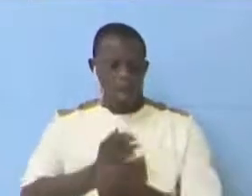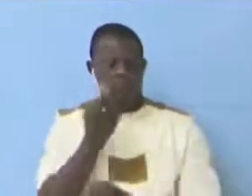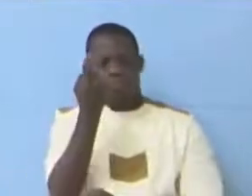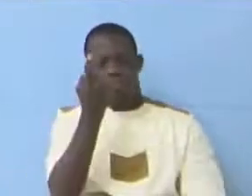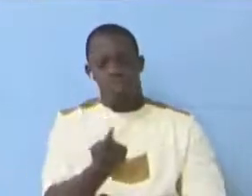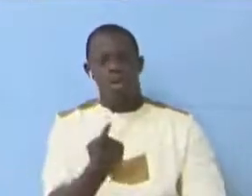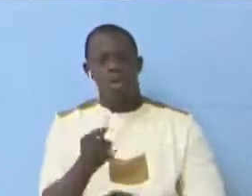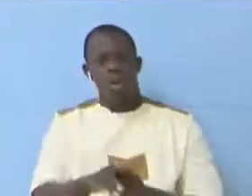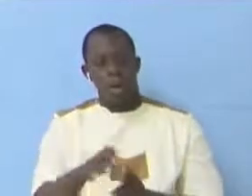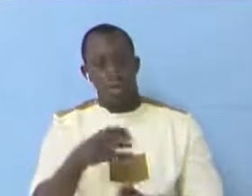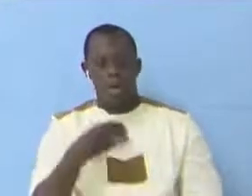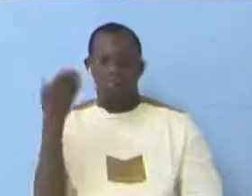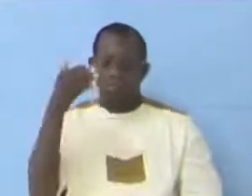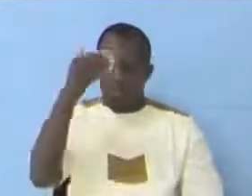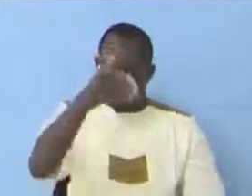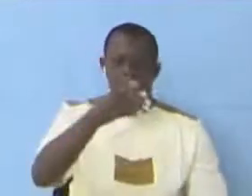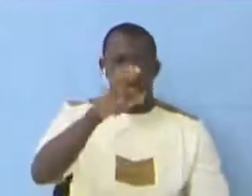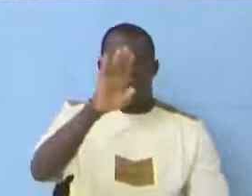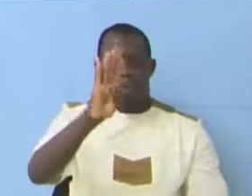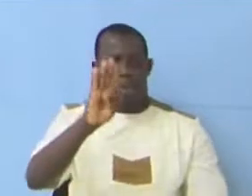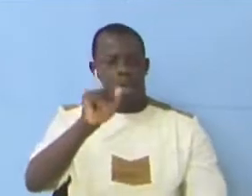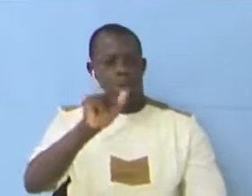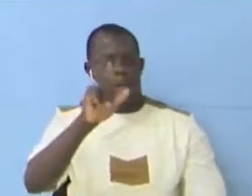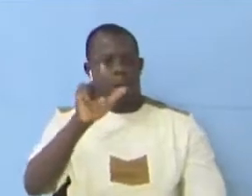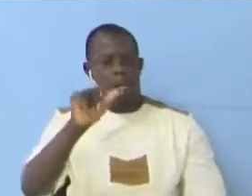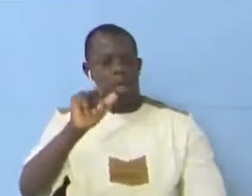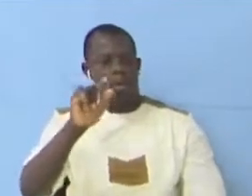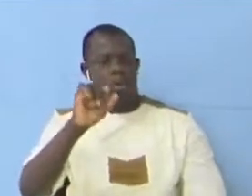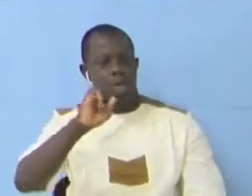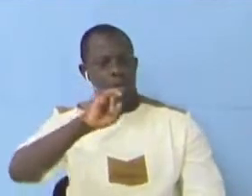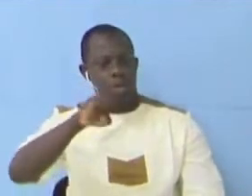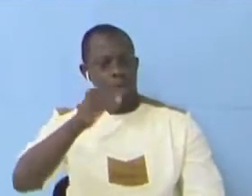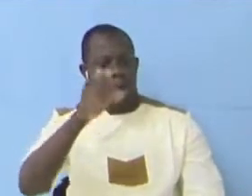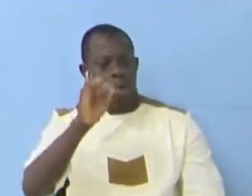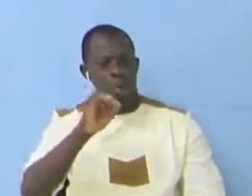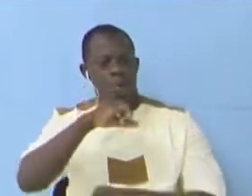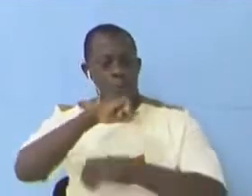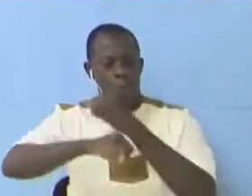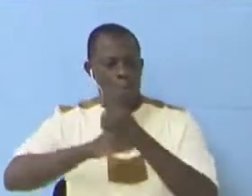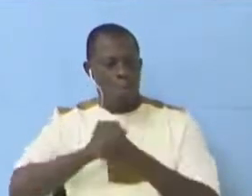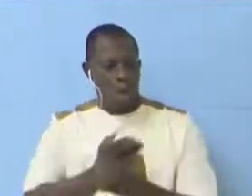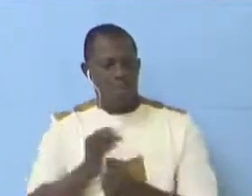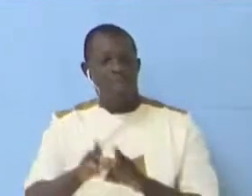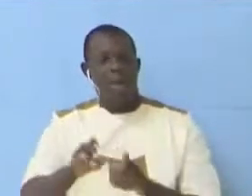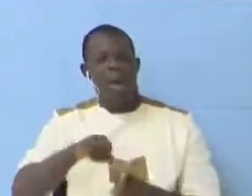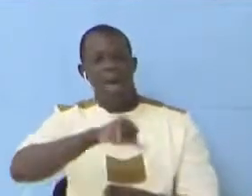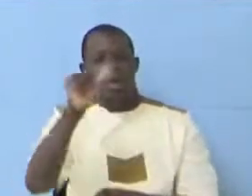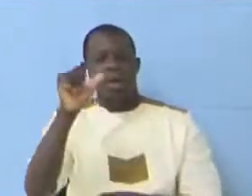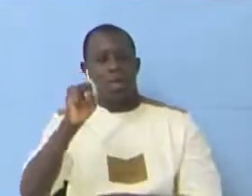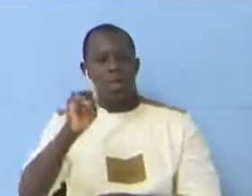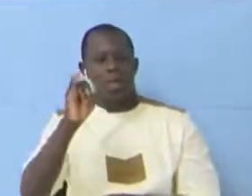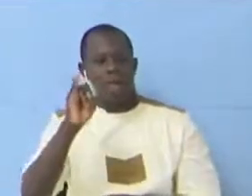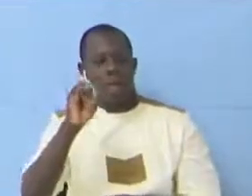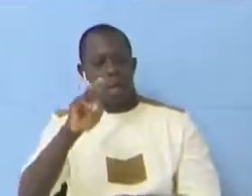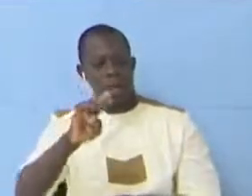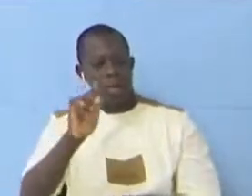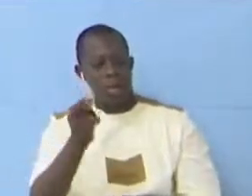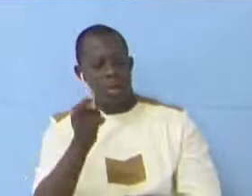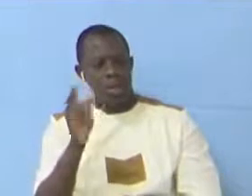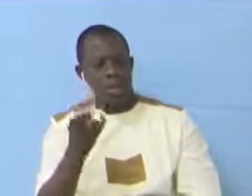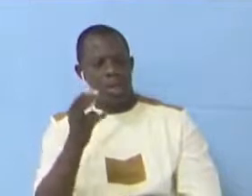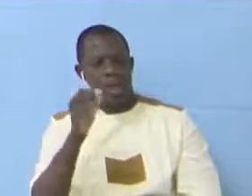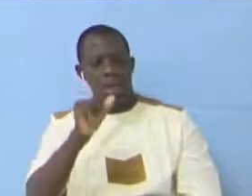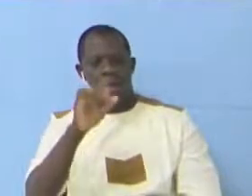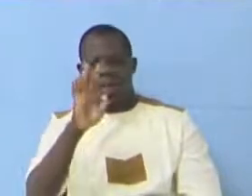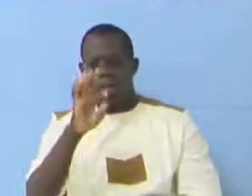to Balajo's wife and Singate's wife. du ma doon em rek si soxnaam rek naa doon dem si soxna si Balajo ak